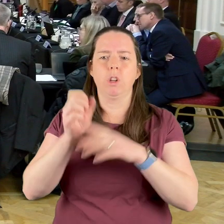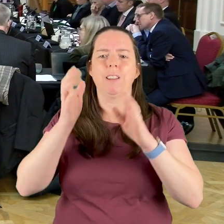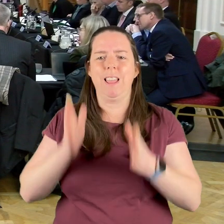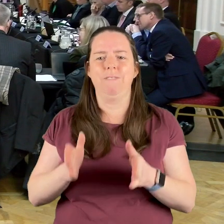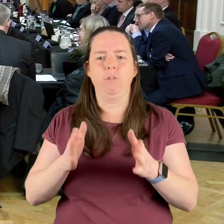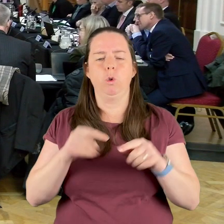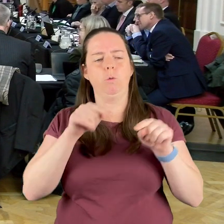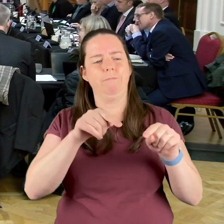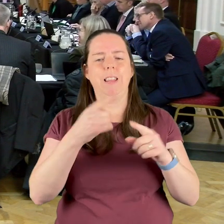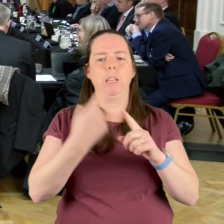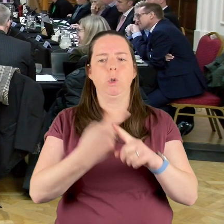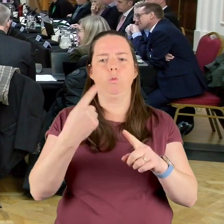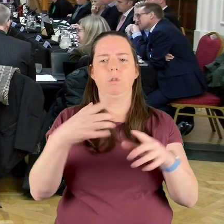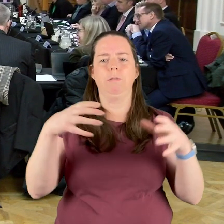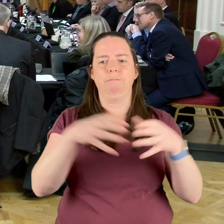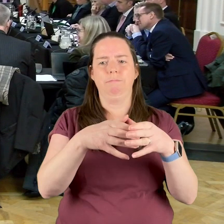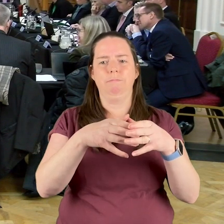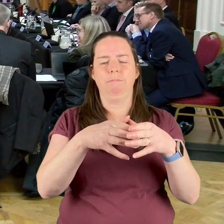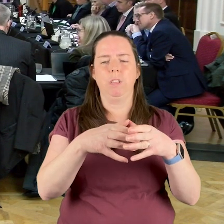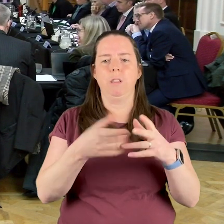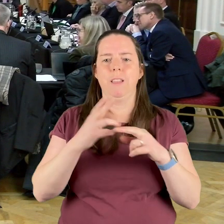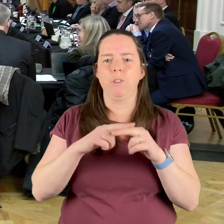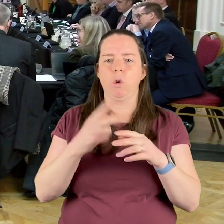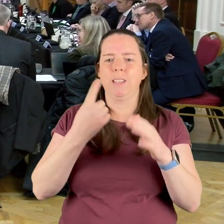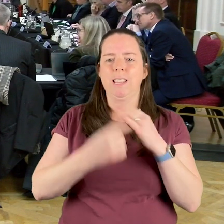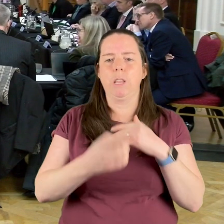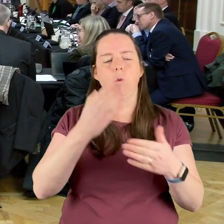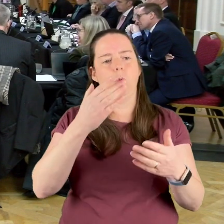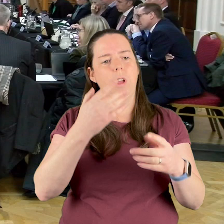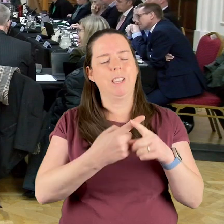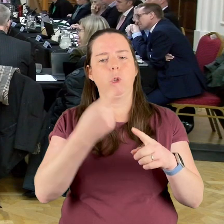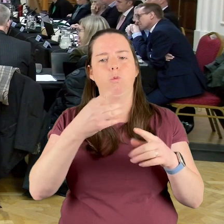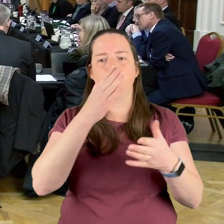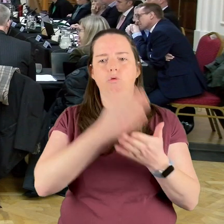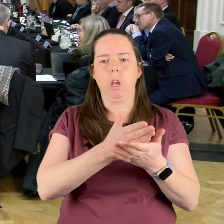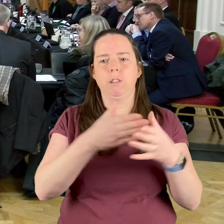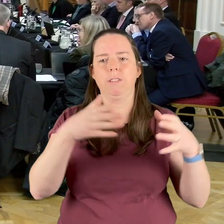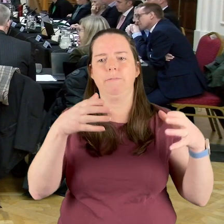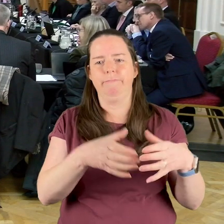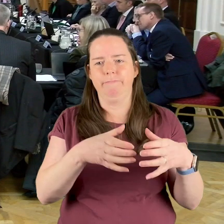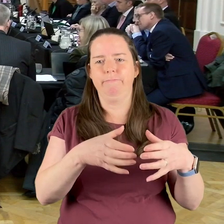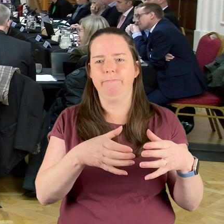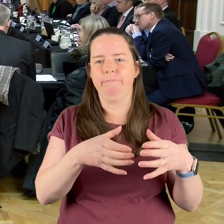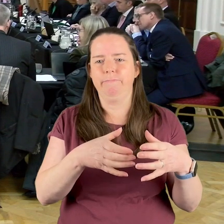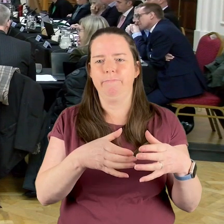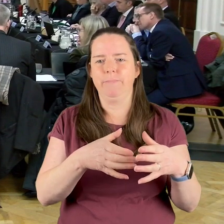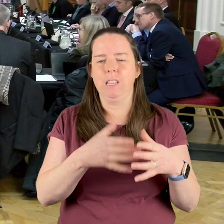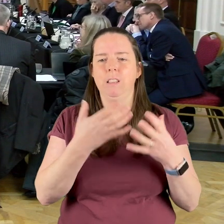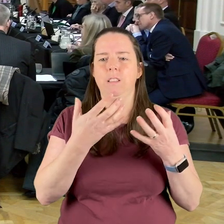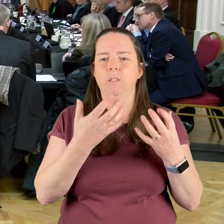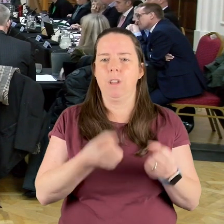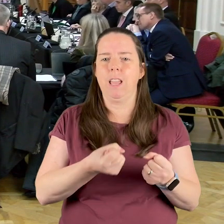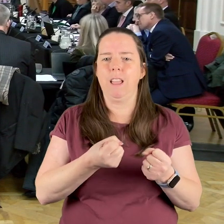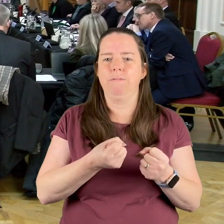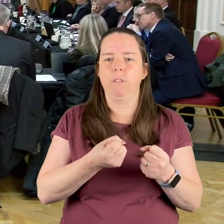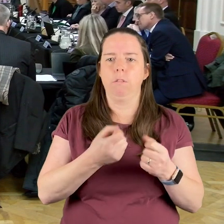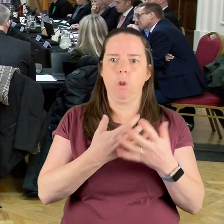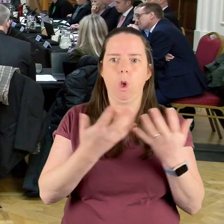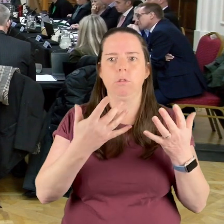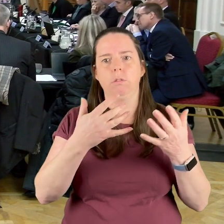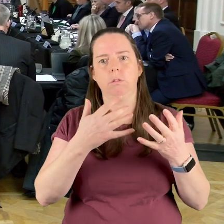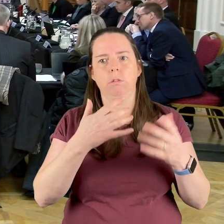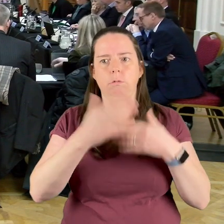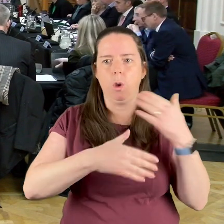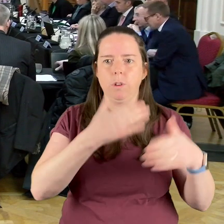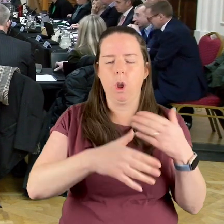understand what I'm now saying. Prevention has to be also carried in acute. And if you're in a single